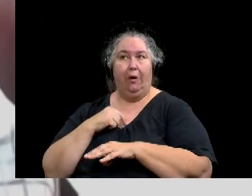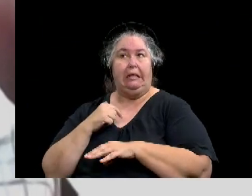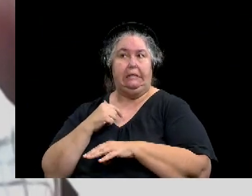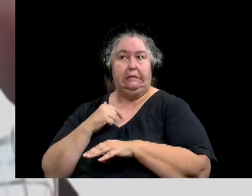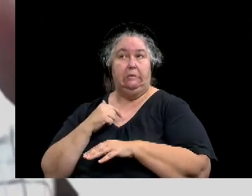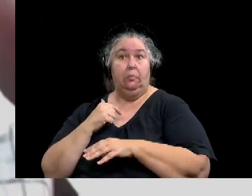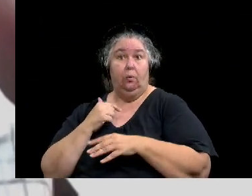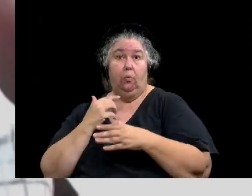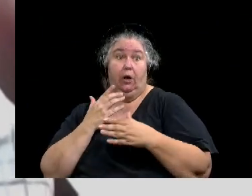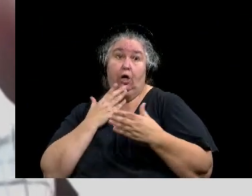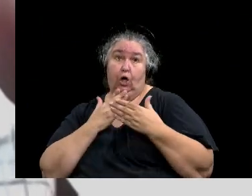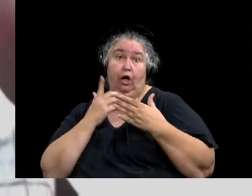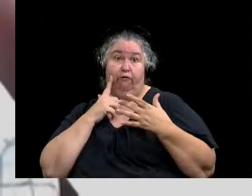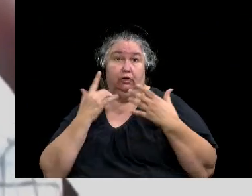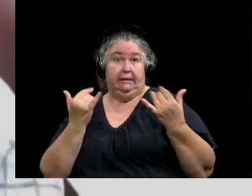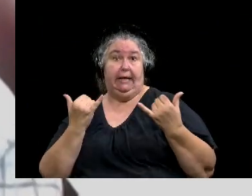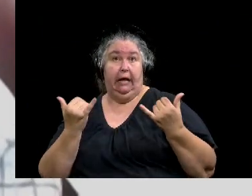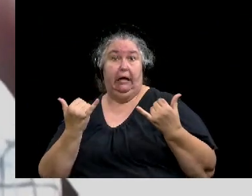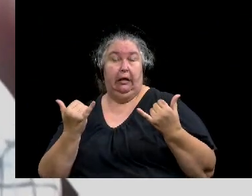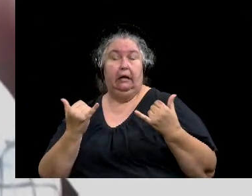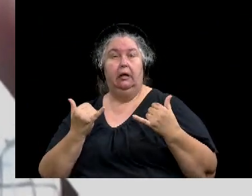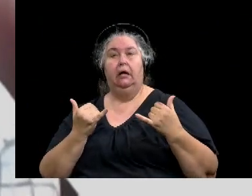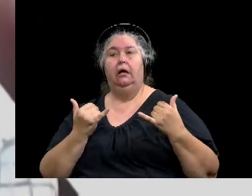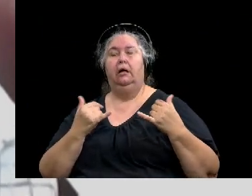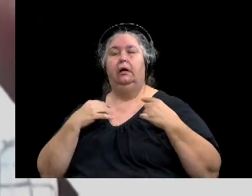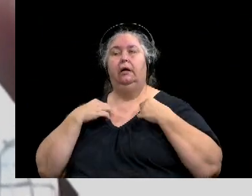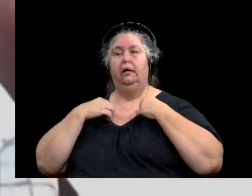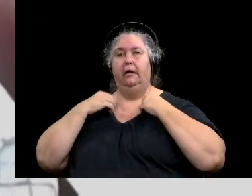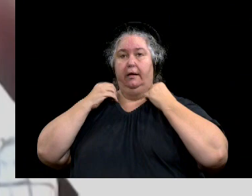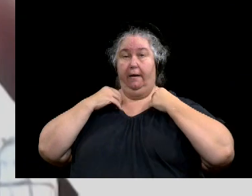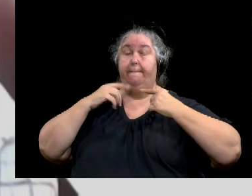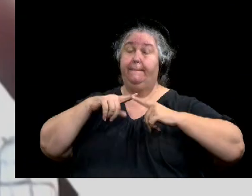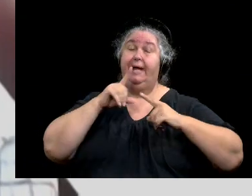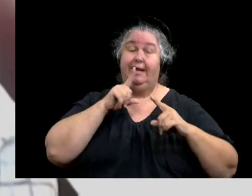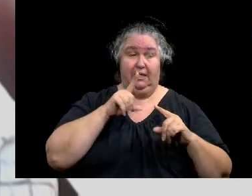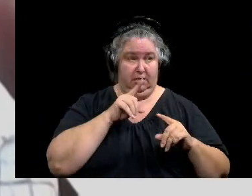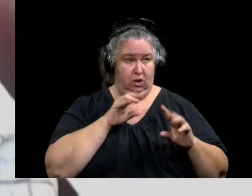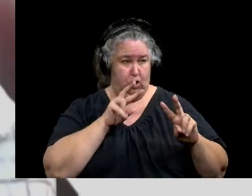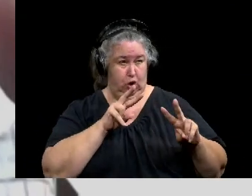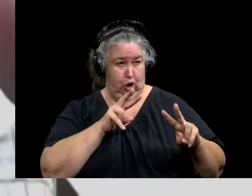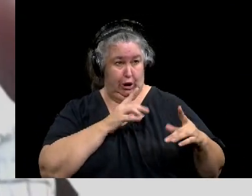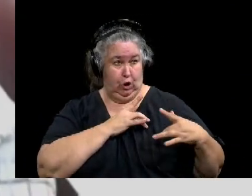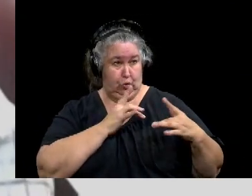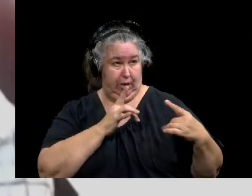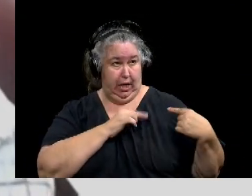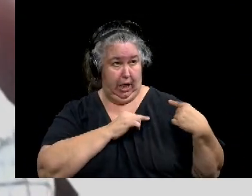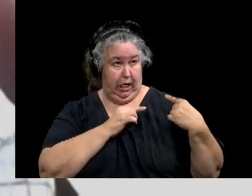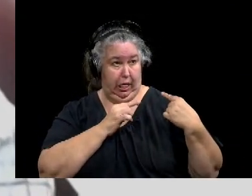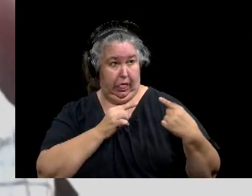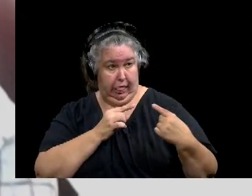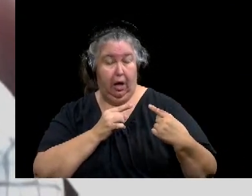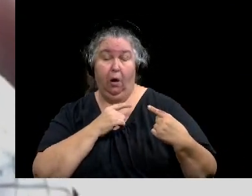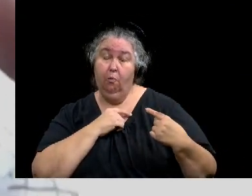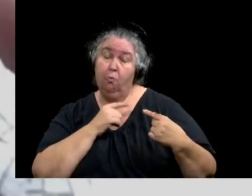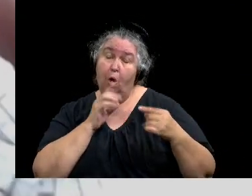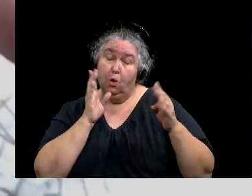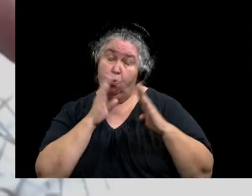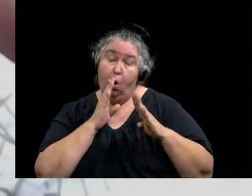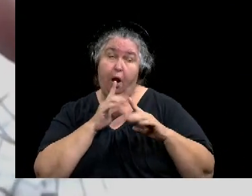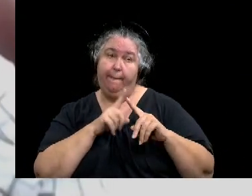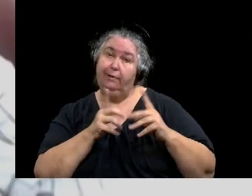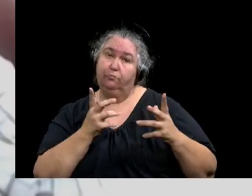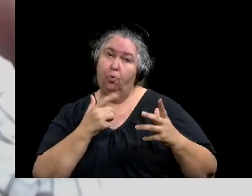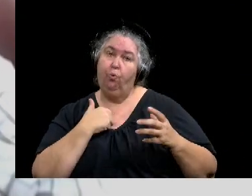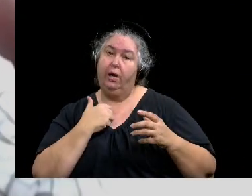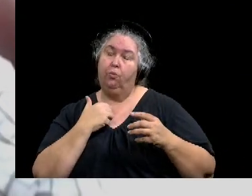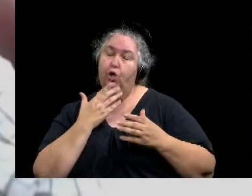position for today. But it is worrisome to look at the trend we've seen over the last month. This next question